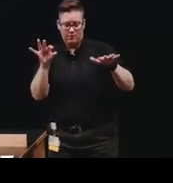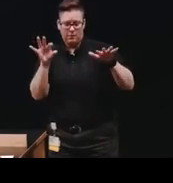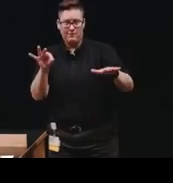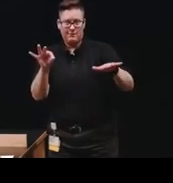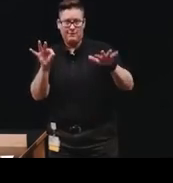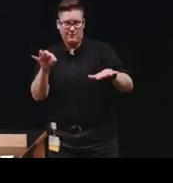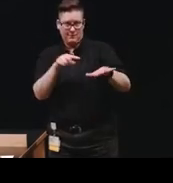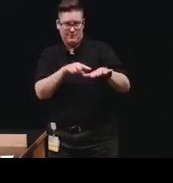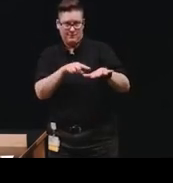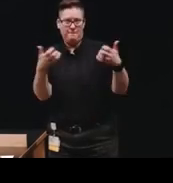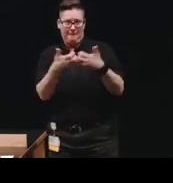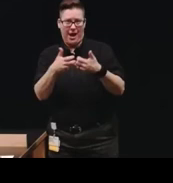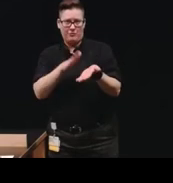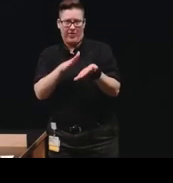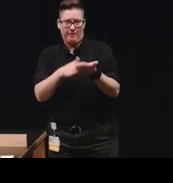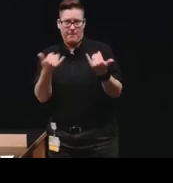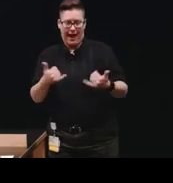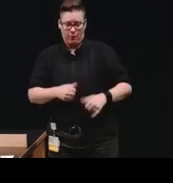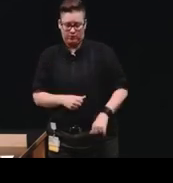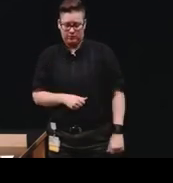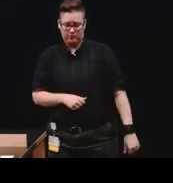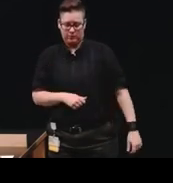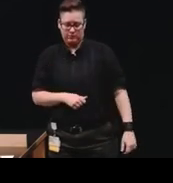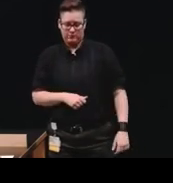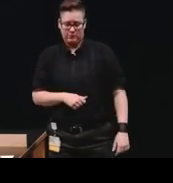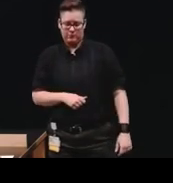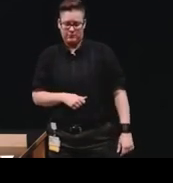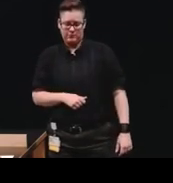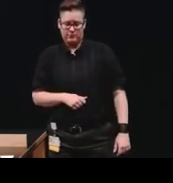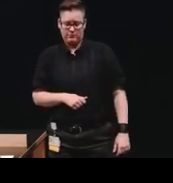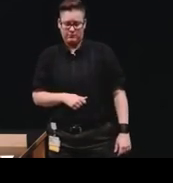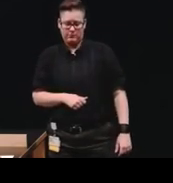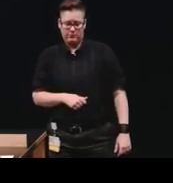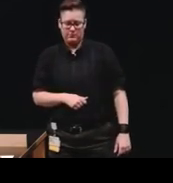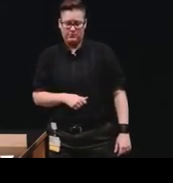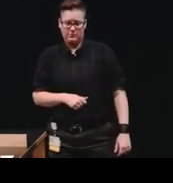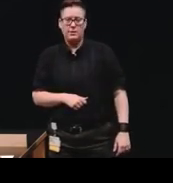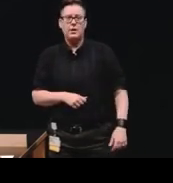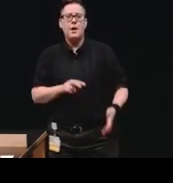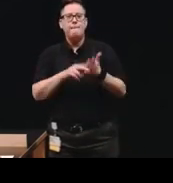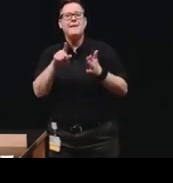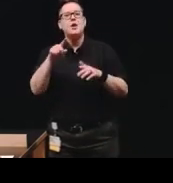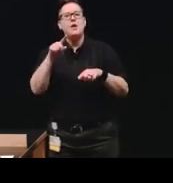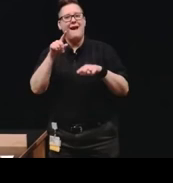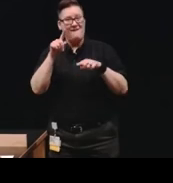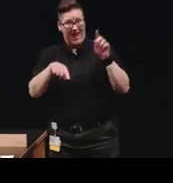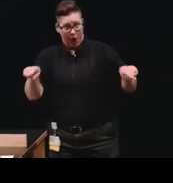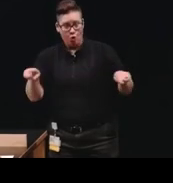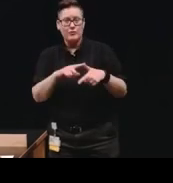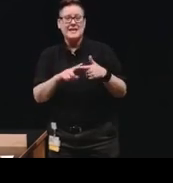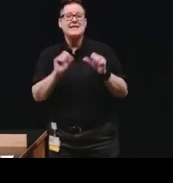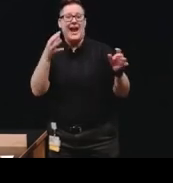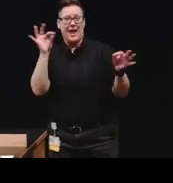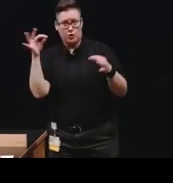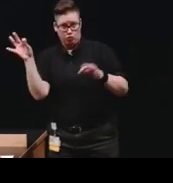locked movement to the finger tapping. You have here variability, distractibility, and tremor entrainment